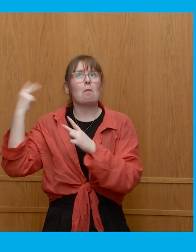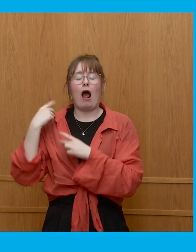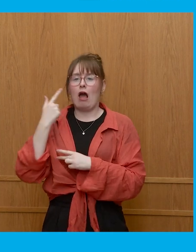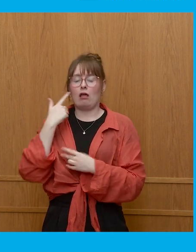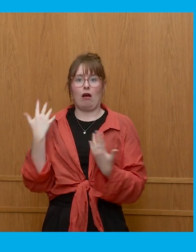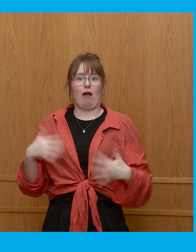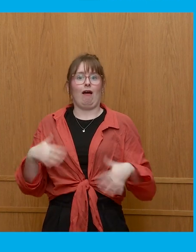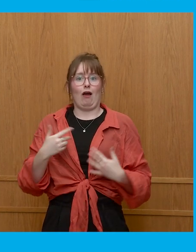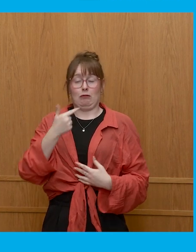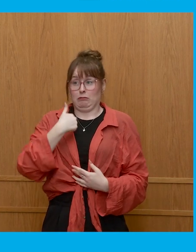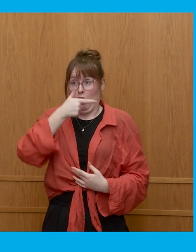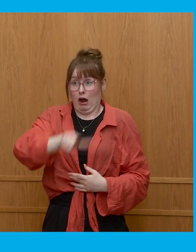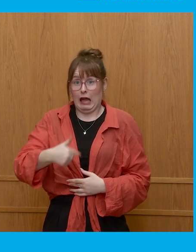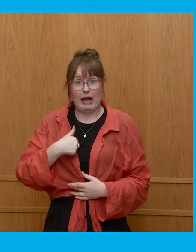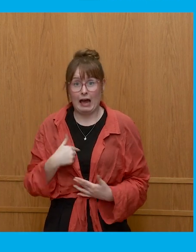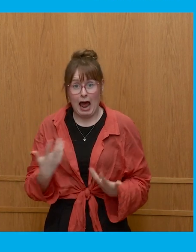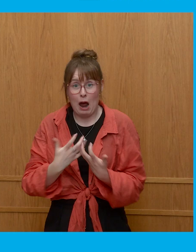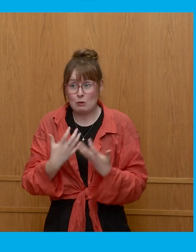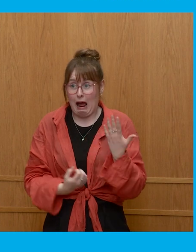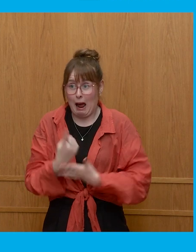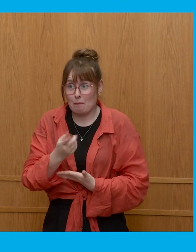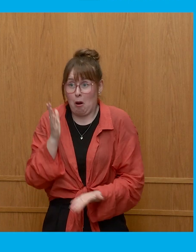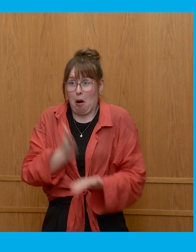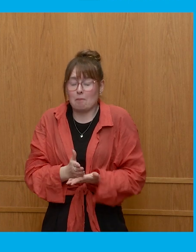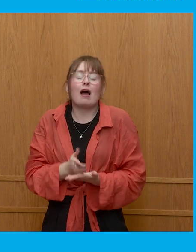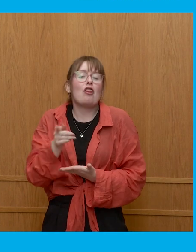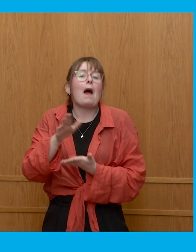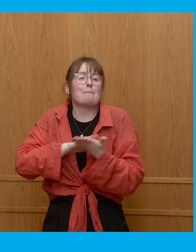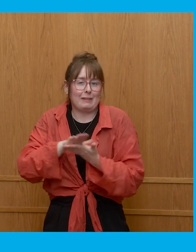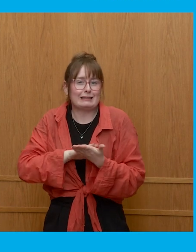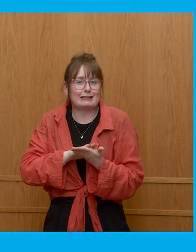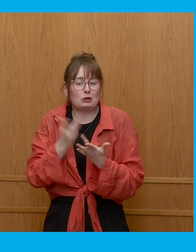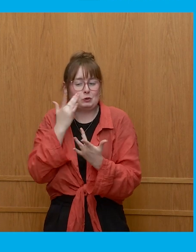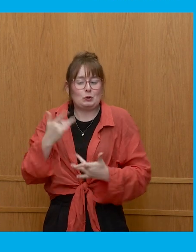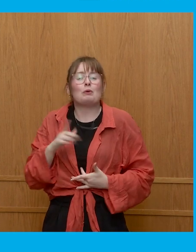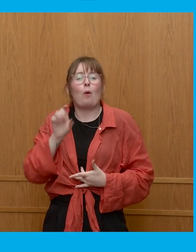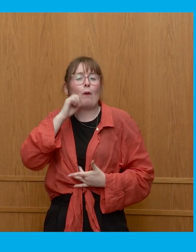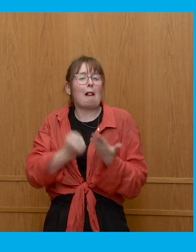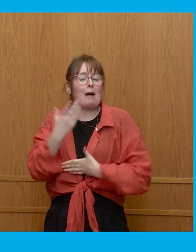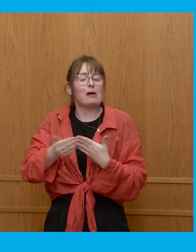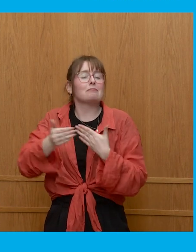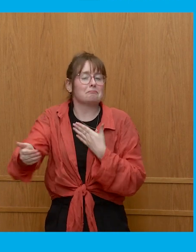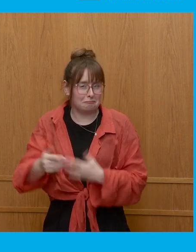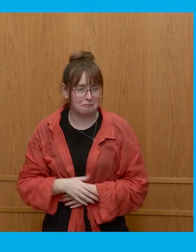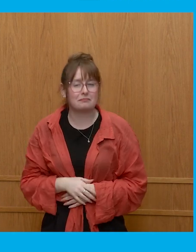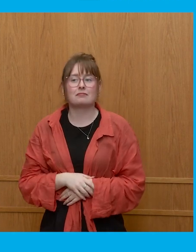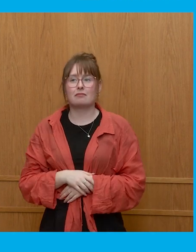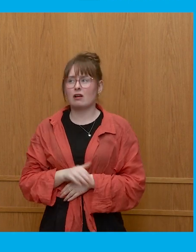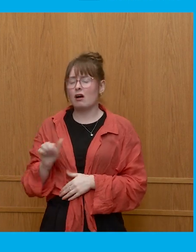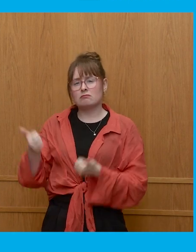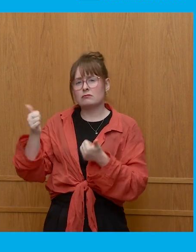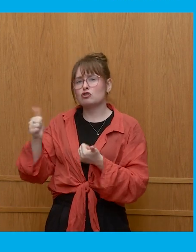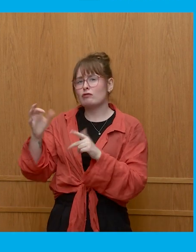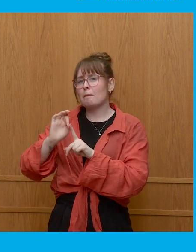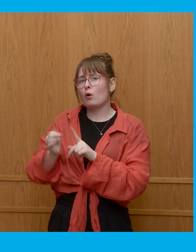miracle. But it was a symbol of what had to happen. But Benedetta makes a great point about the